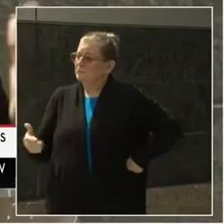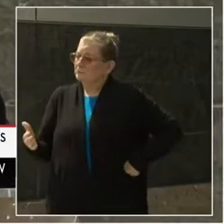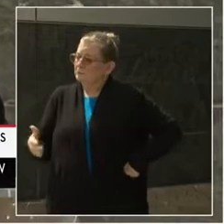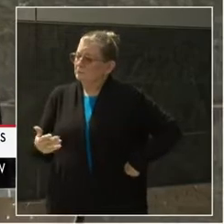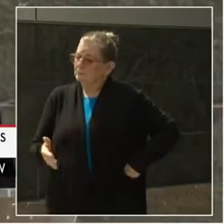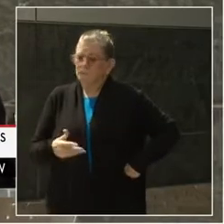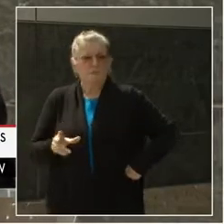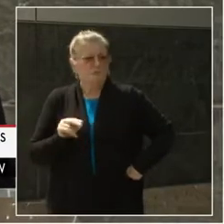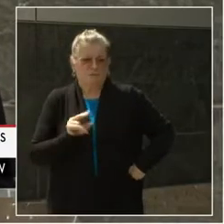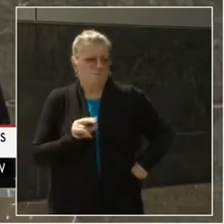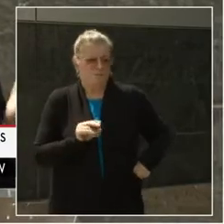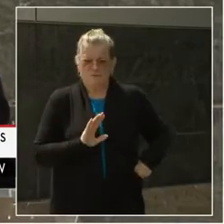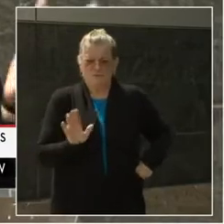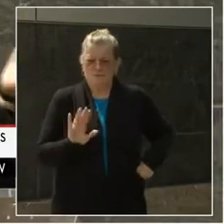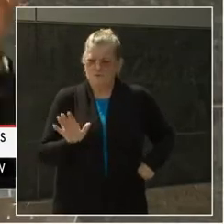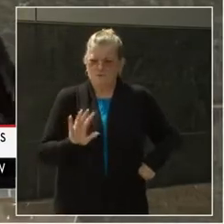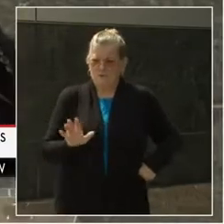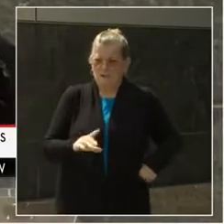important for Kiara's